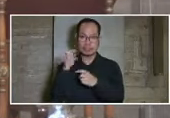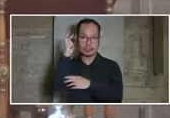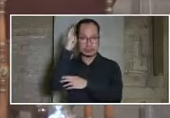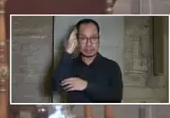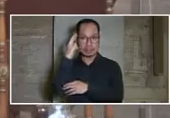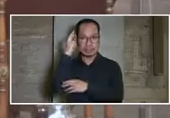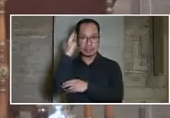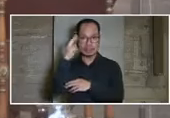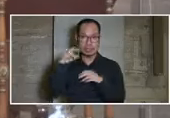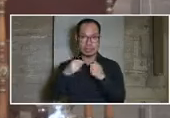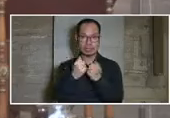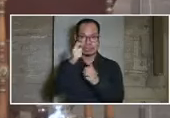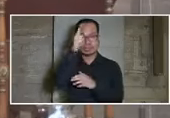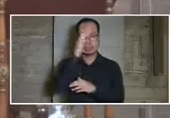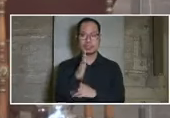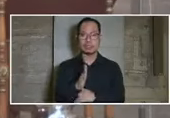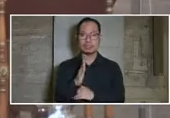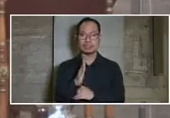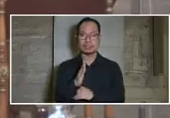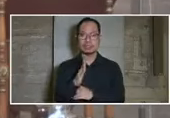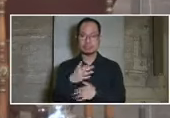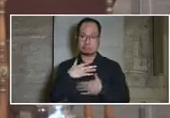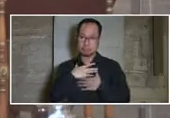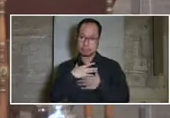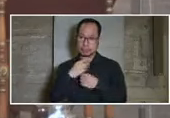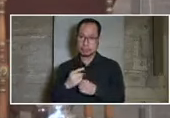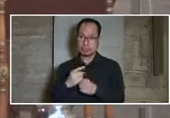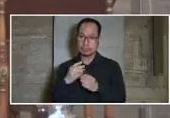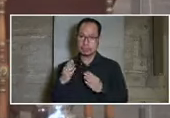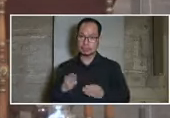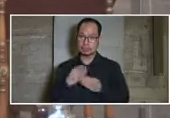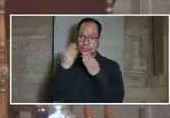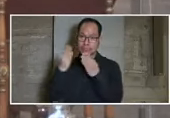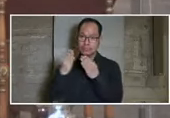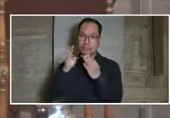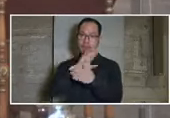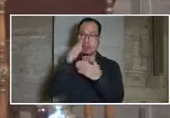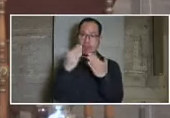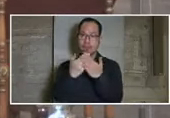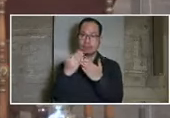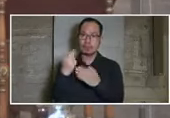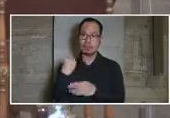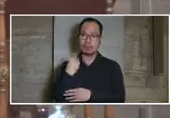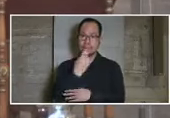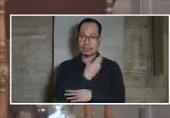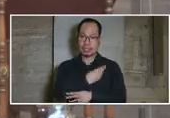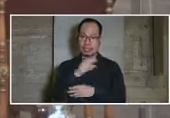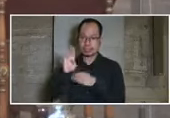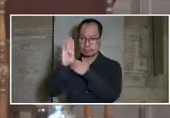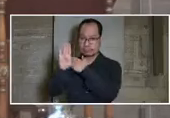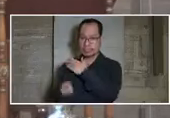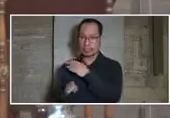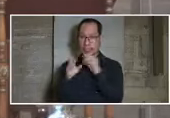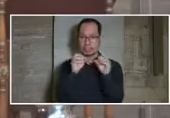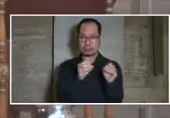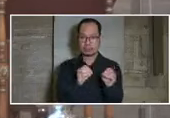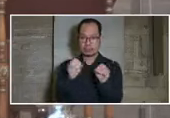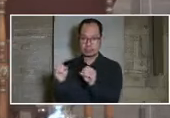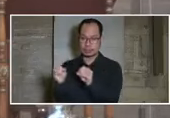reality, how God would like to bring all of us back into